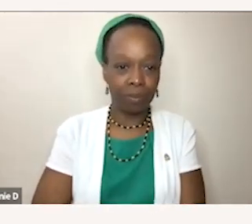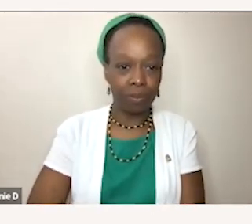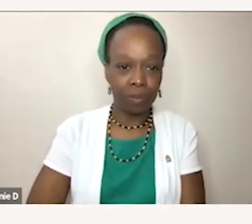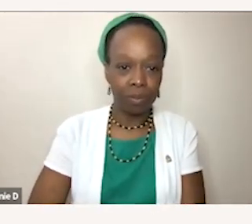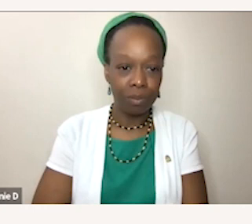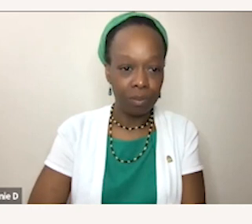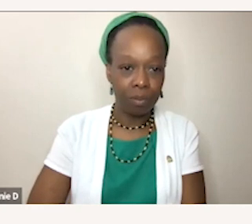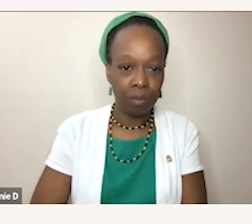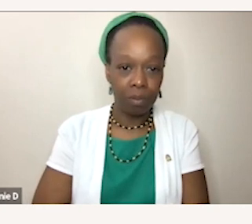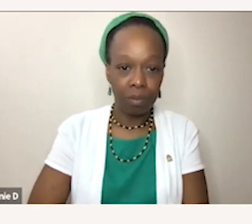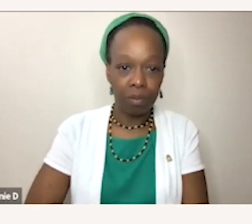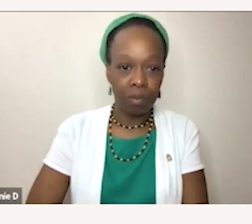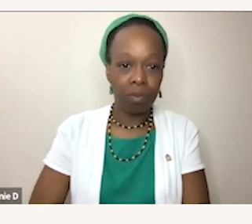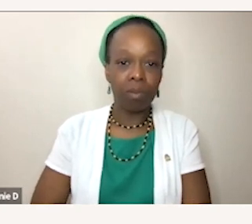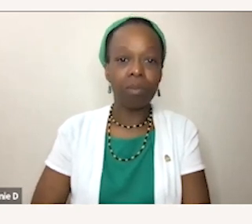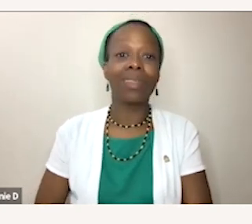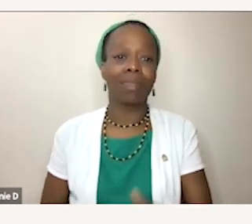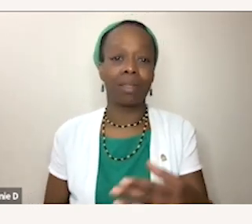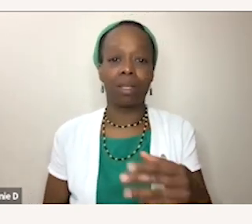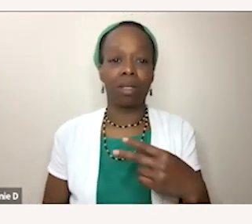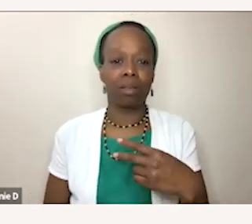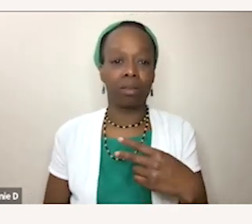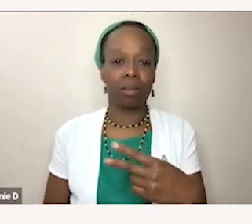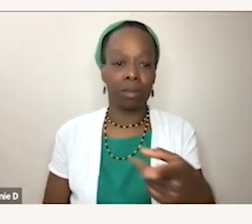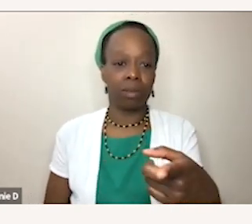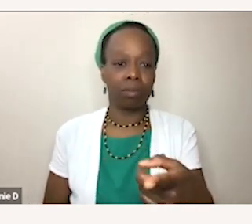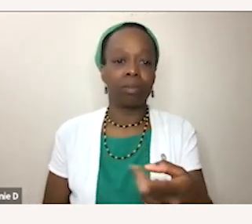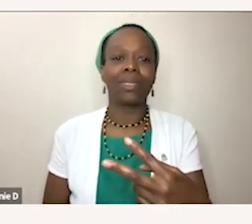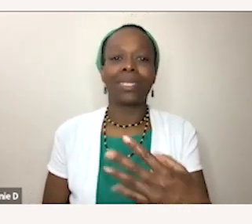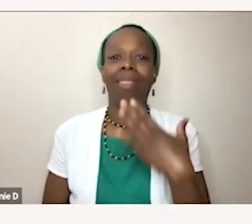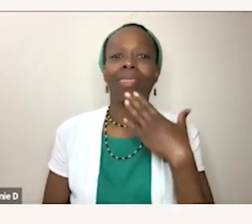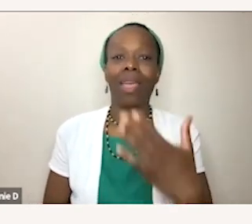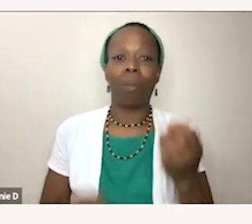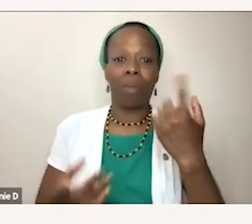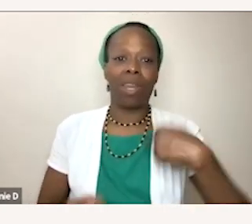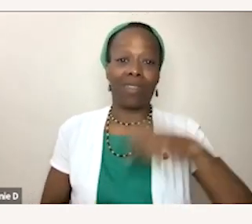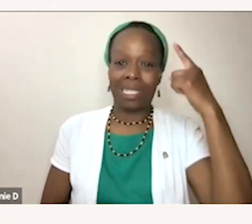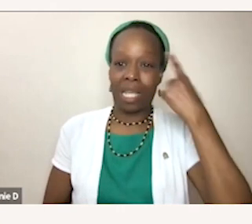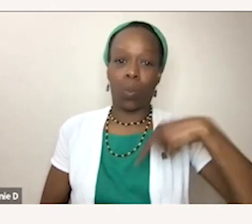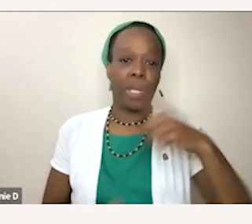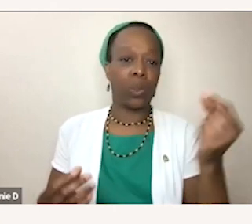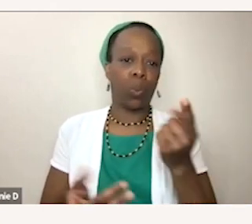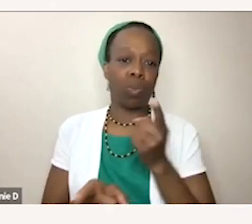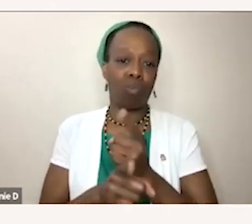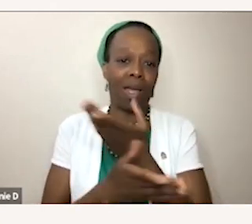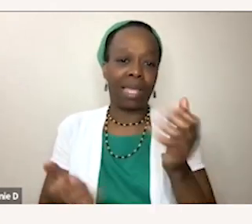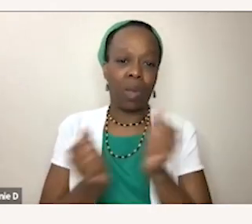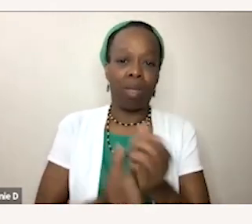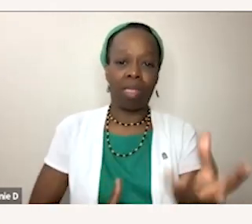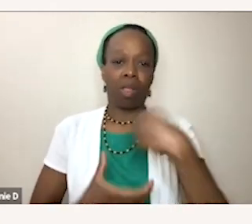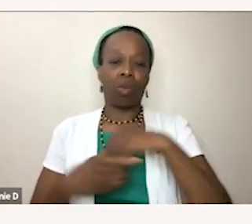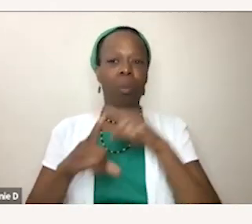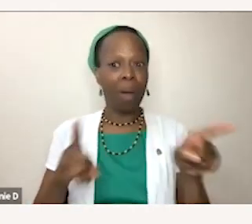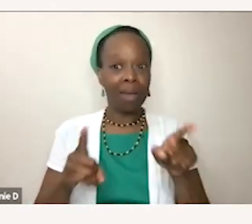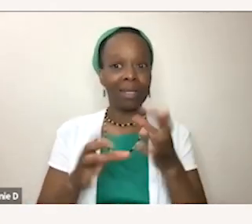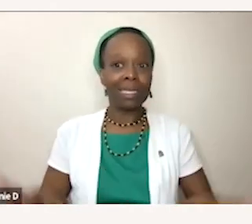Thank you. There are many of us out there who think that we're doing inclusion right and we don't have to do anything else to be inclusive, but it's important to have